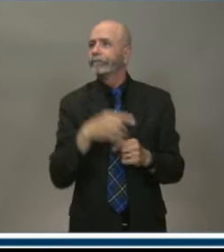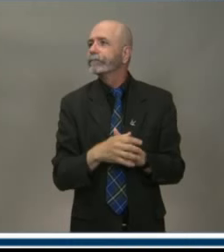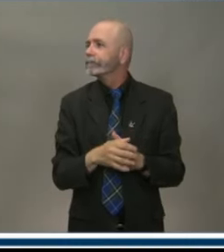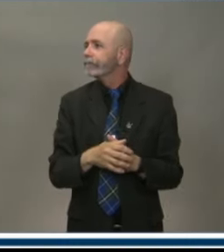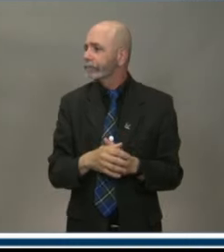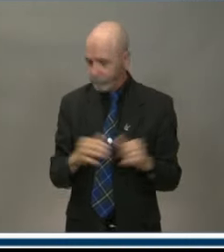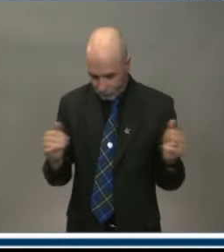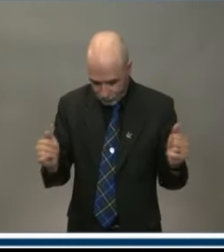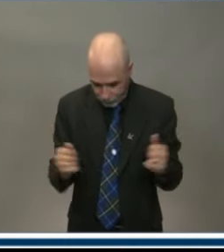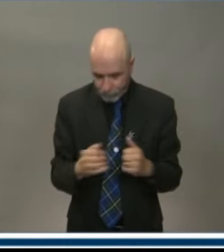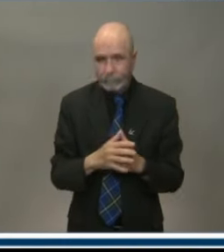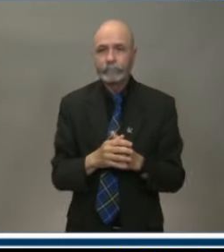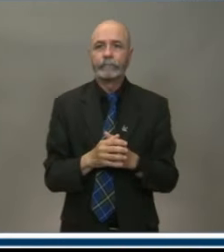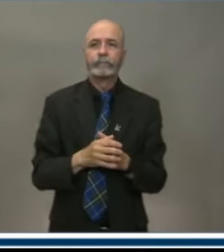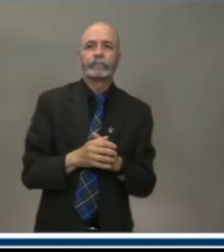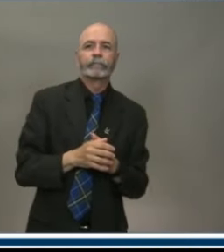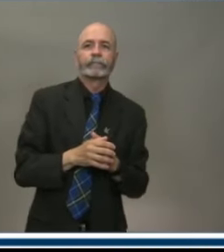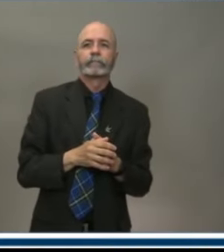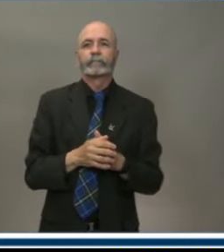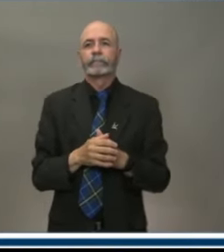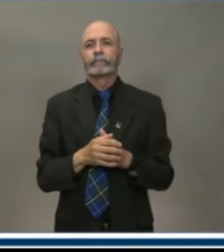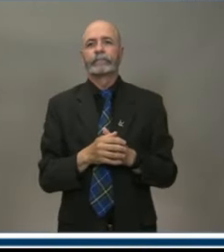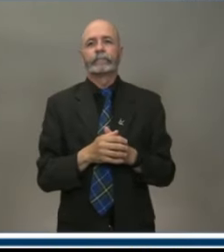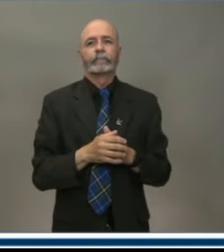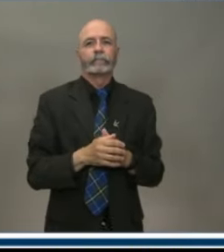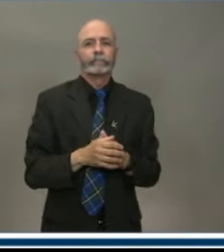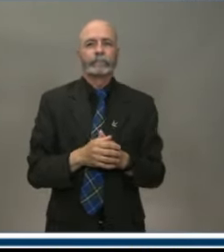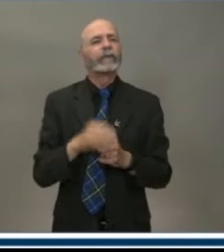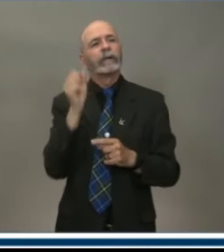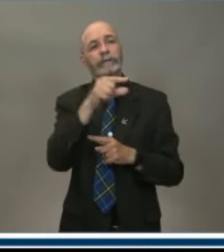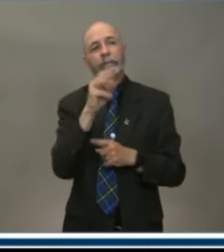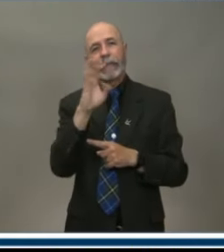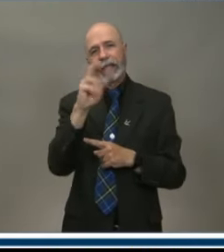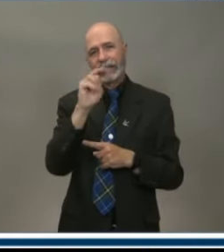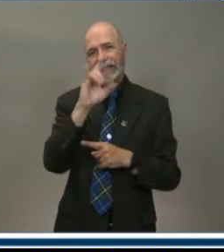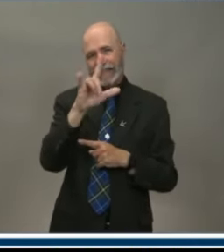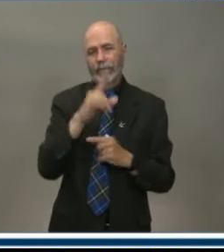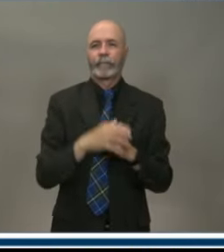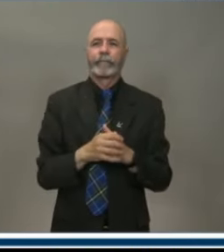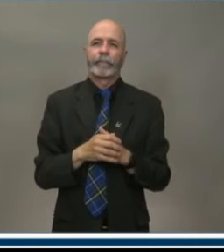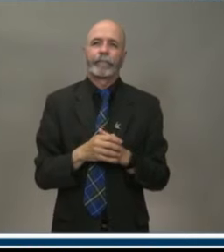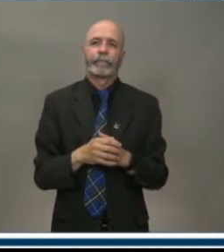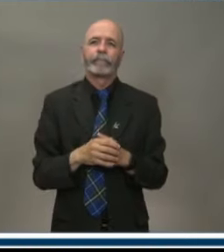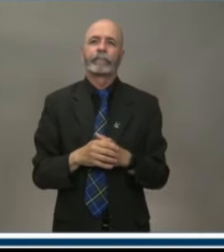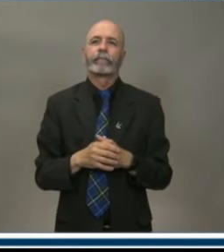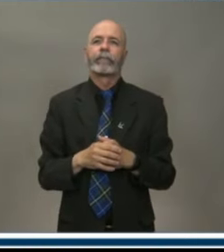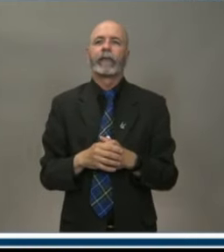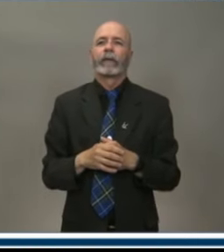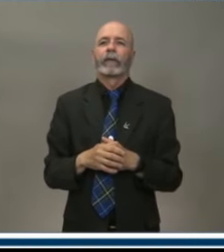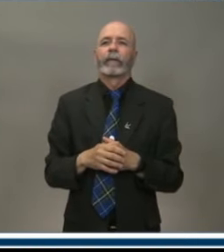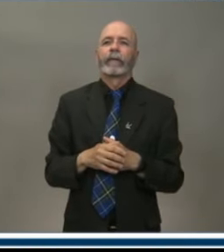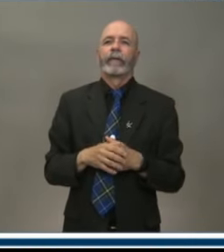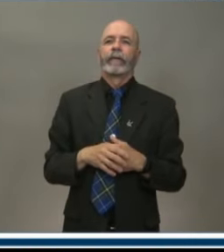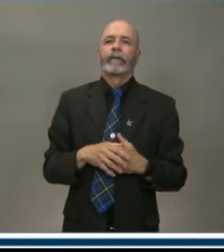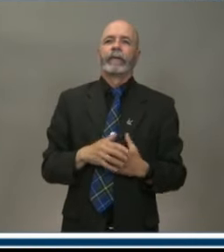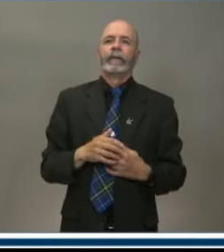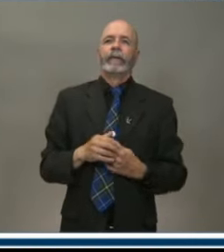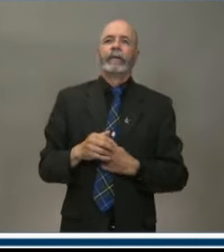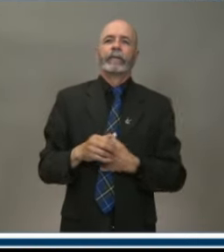a question, I guess, for the Premier. The province is paying for extra prescriptions for pharmacare clients under